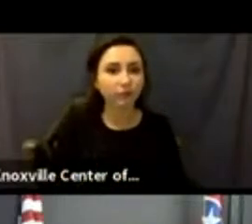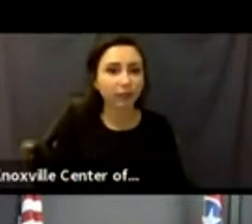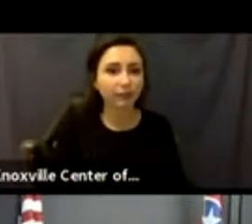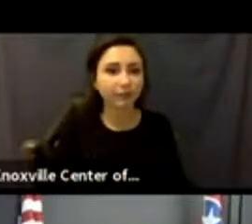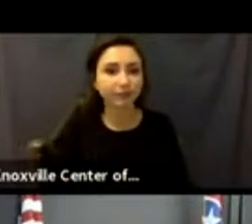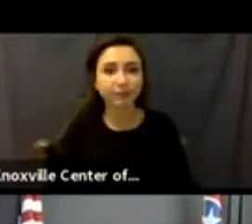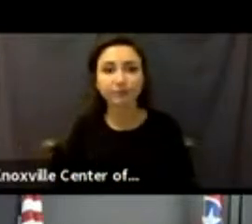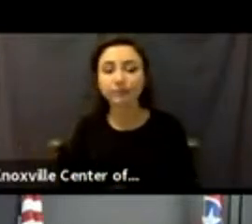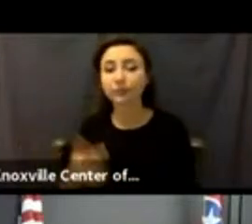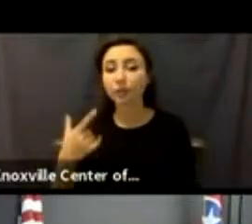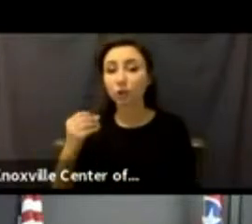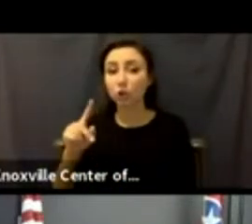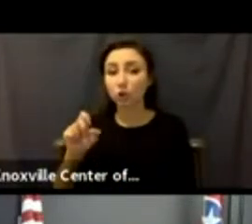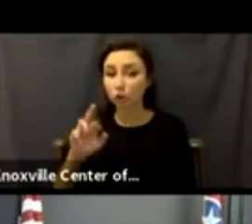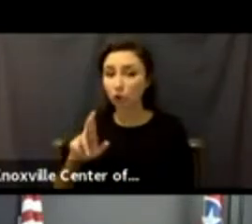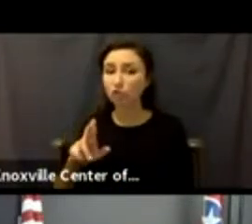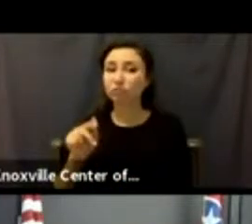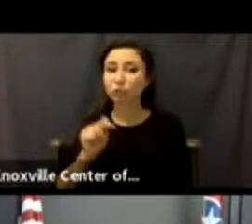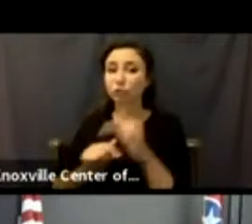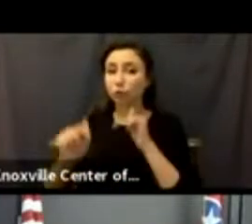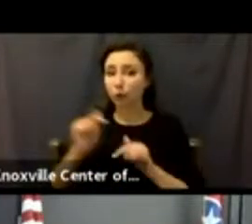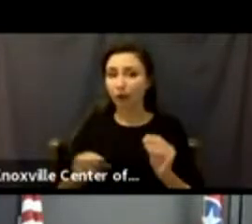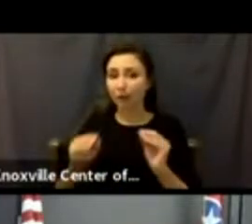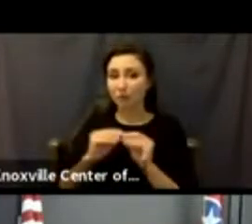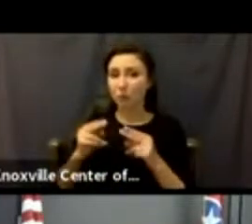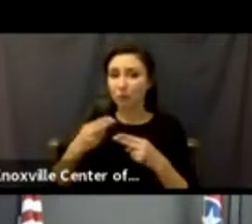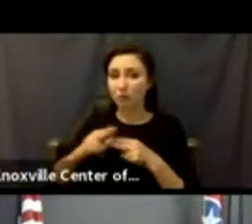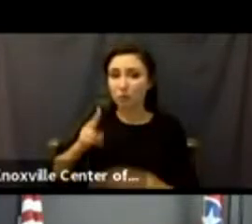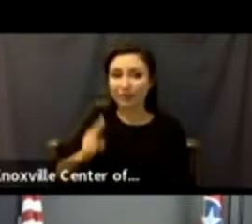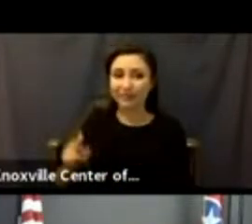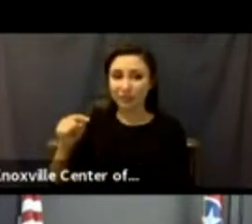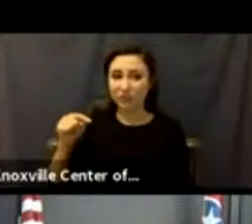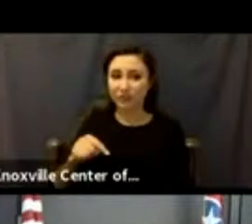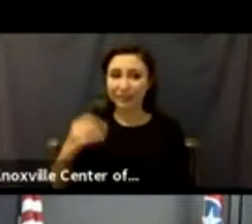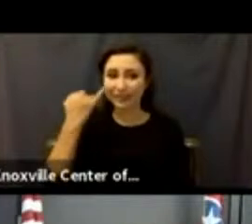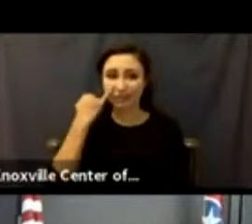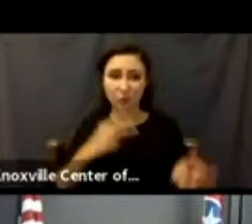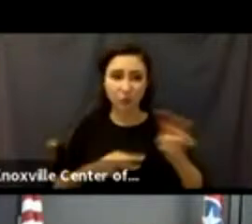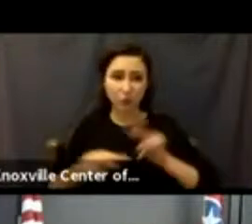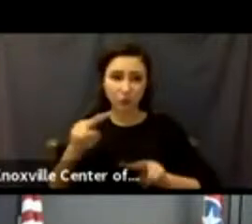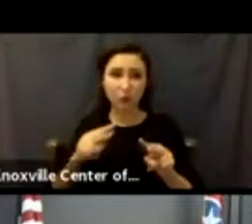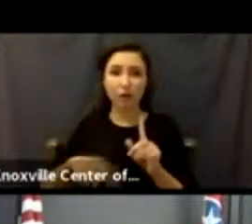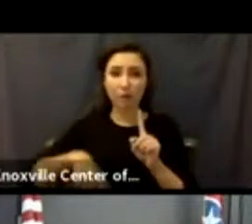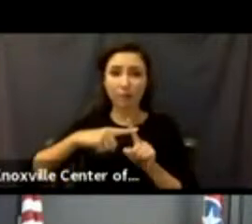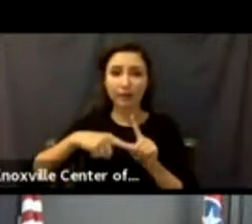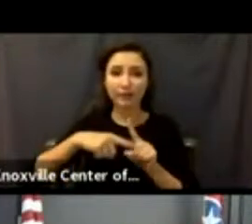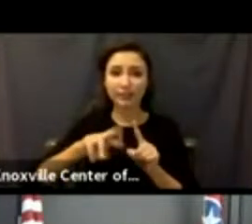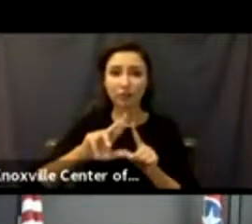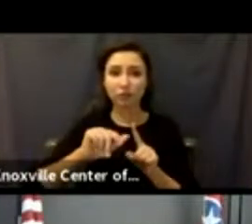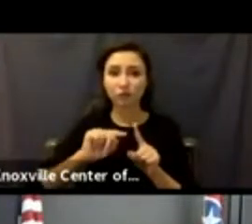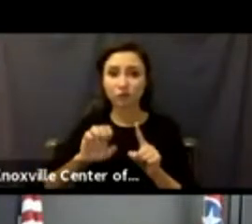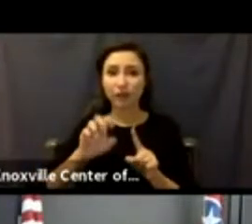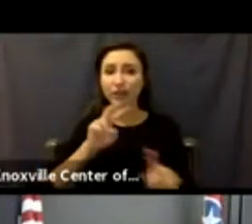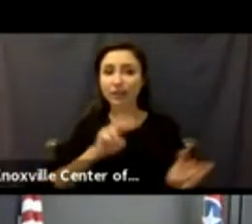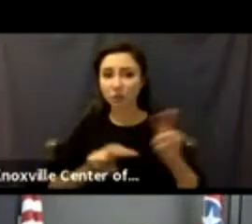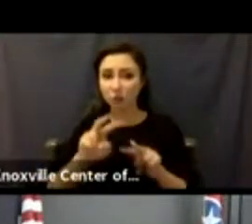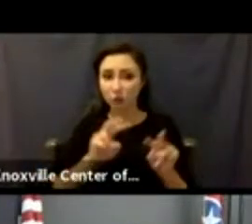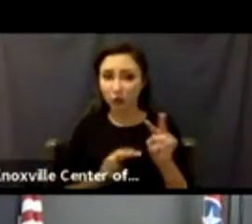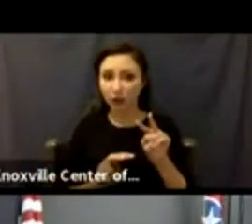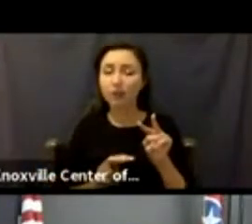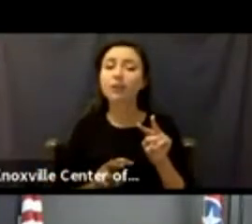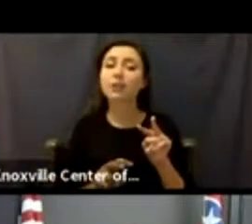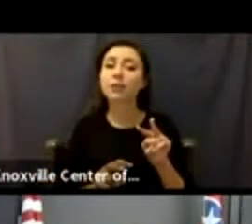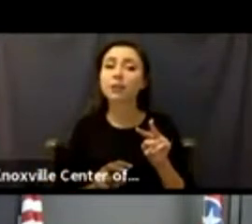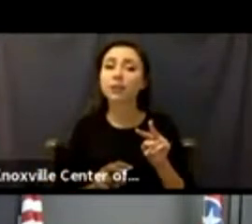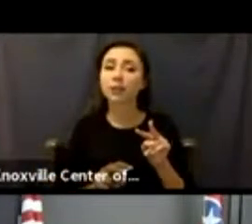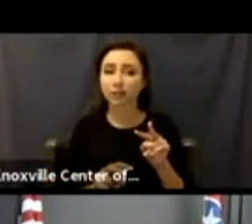Going back further in the brief history of this, Dr. Shamiya, if you looked at our positivity rates and you looked at our